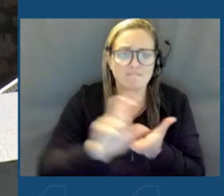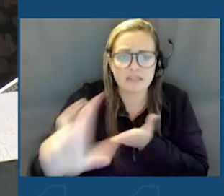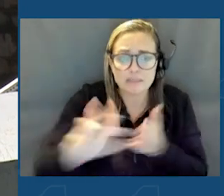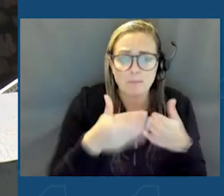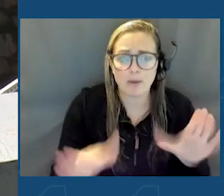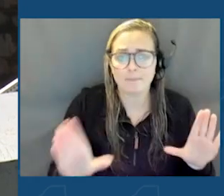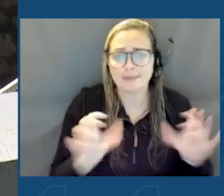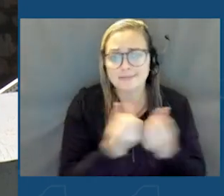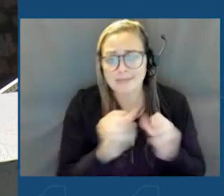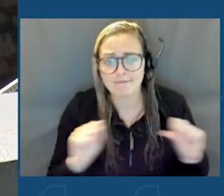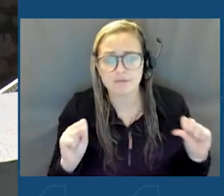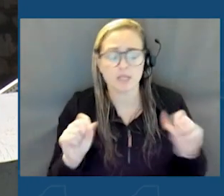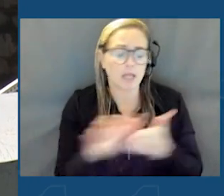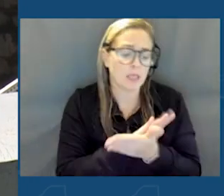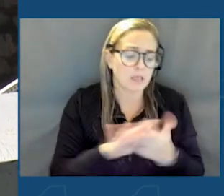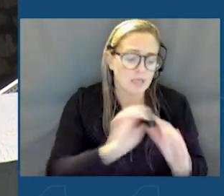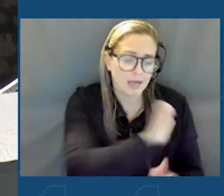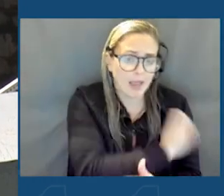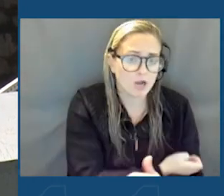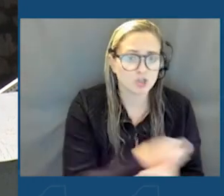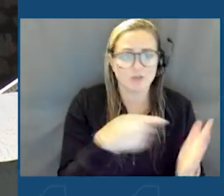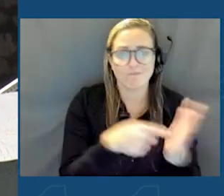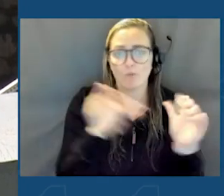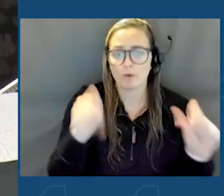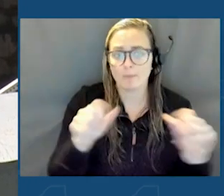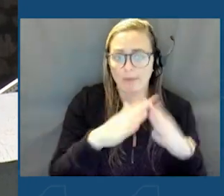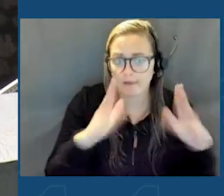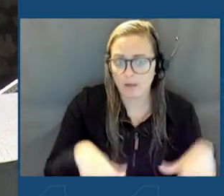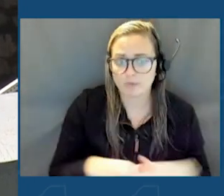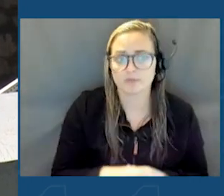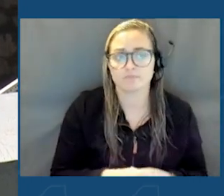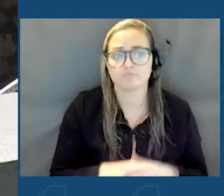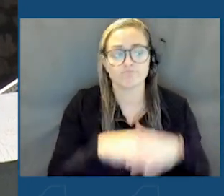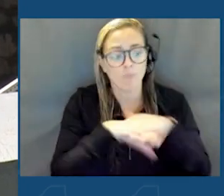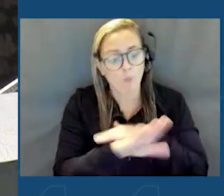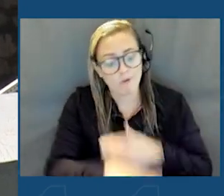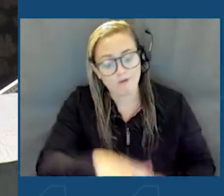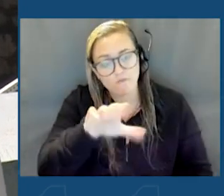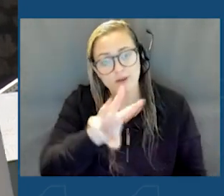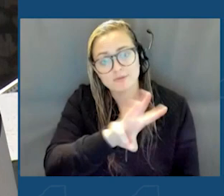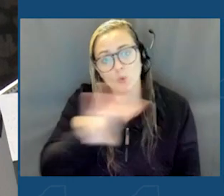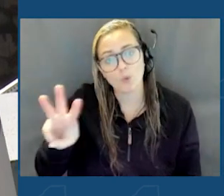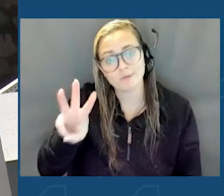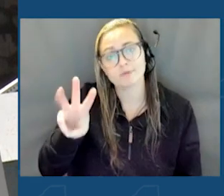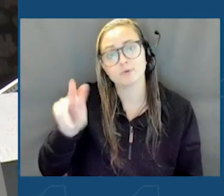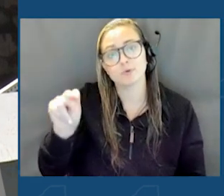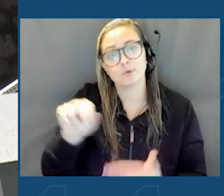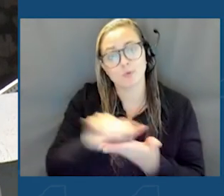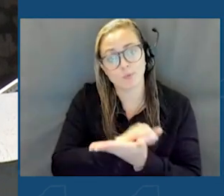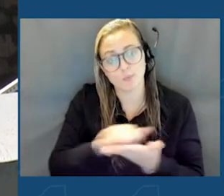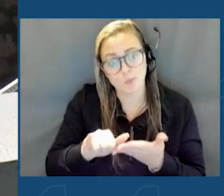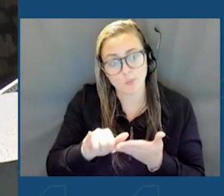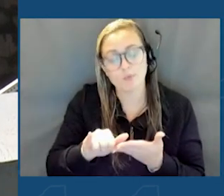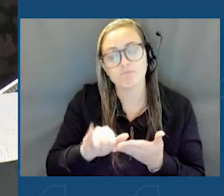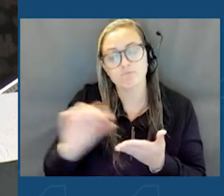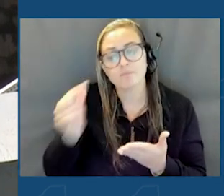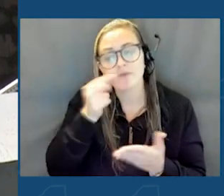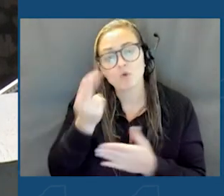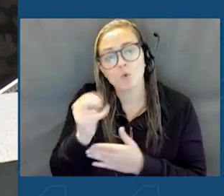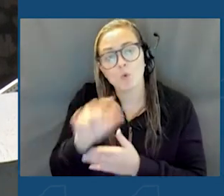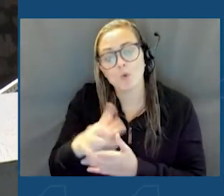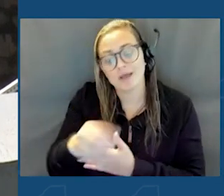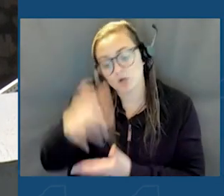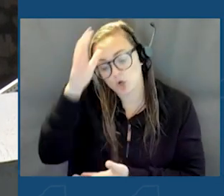clean energy, and affordable housing. She was born and raised in Western New York. Governor Hochul and her husband, Bill,